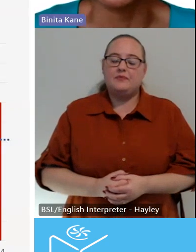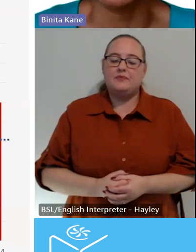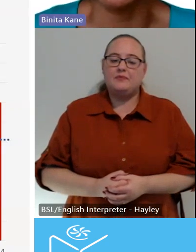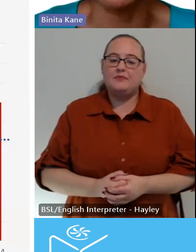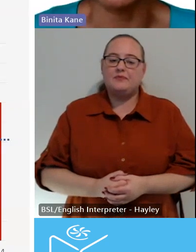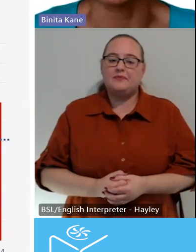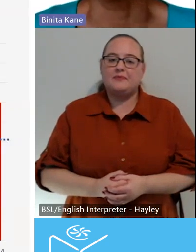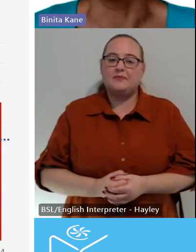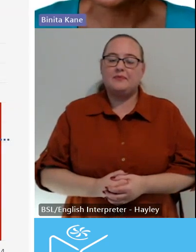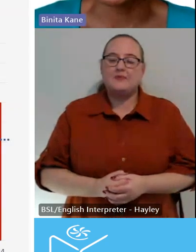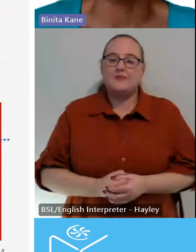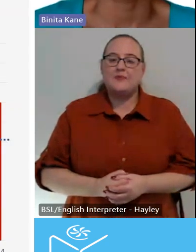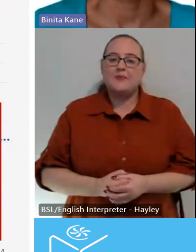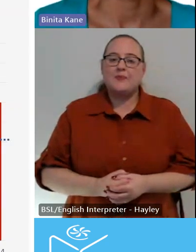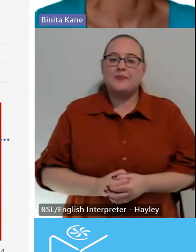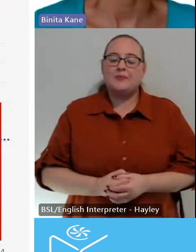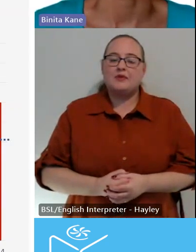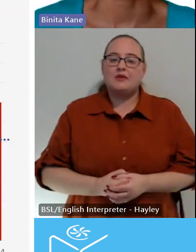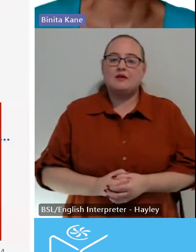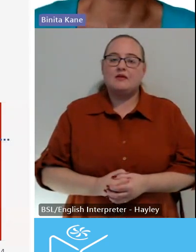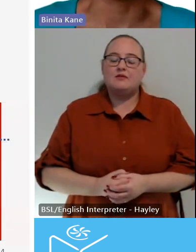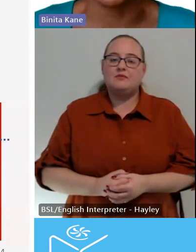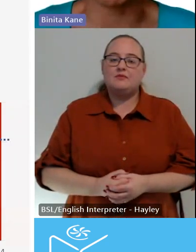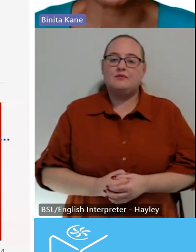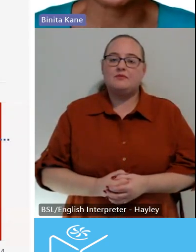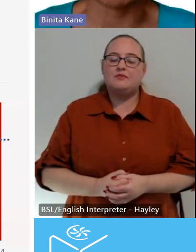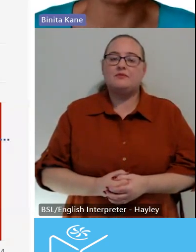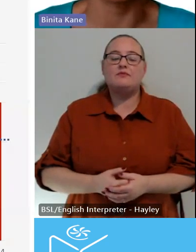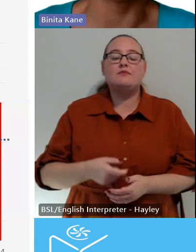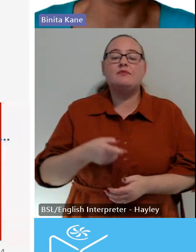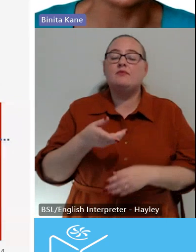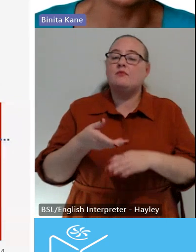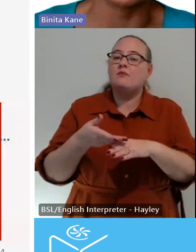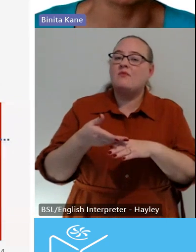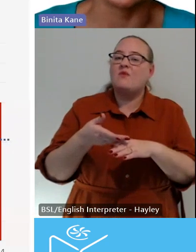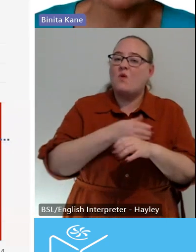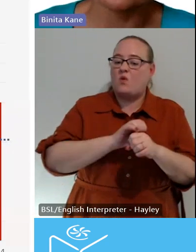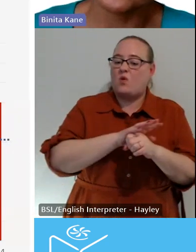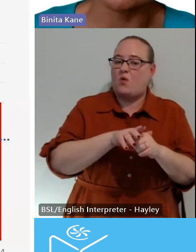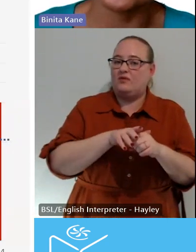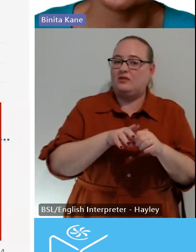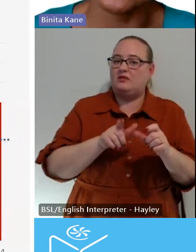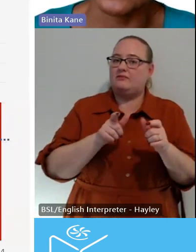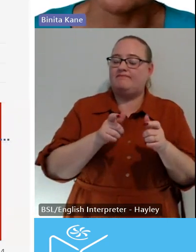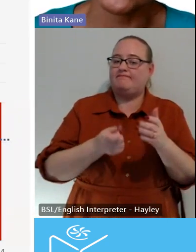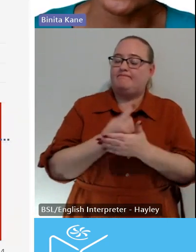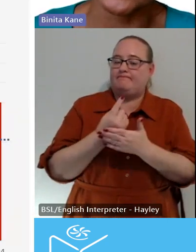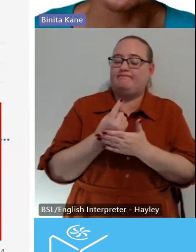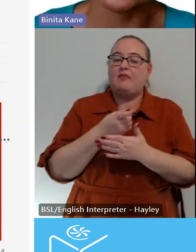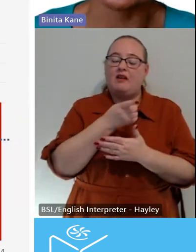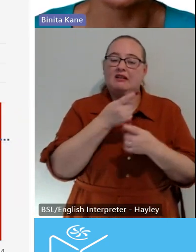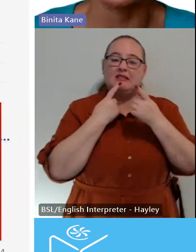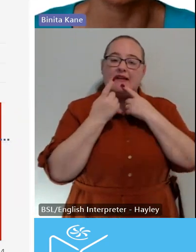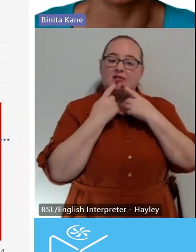And what we can also see is that before the pandemic, so this is data again from the government